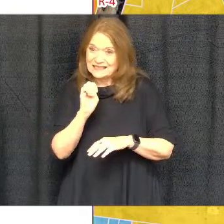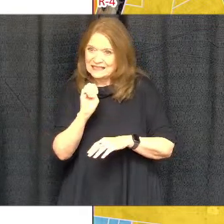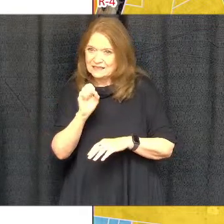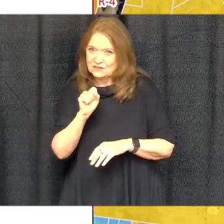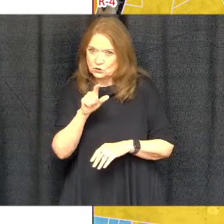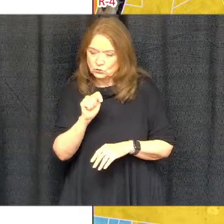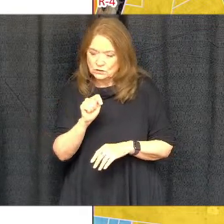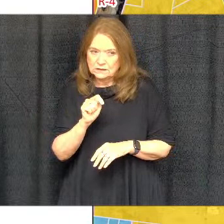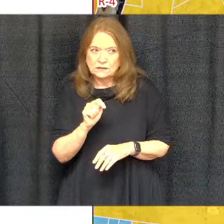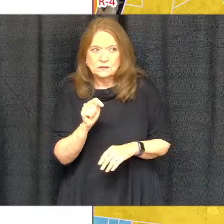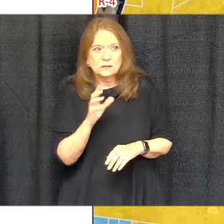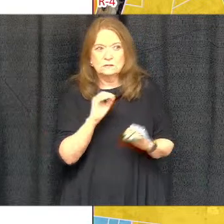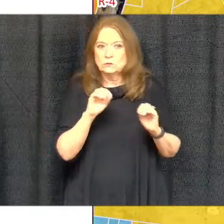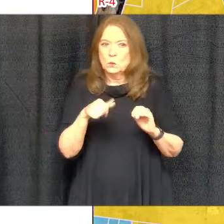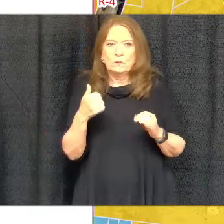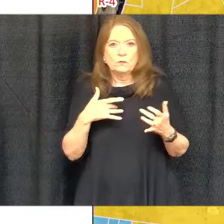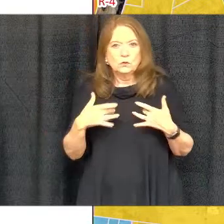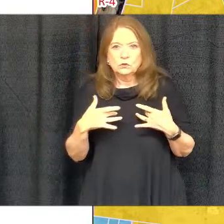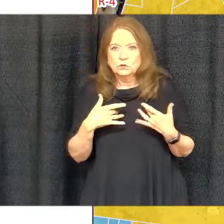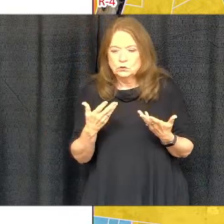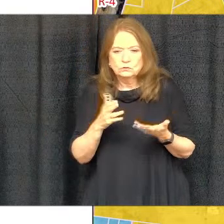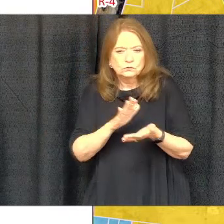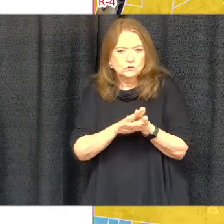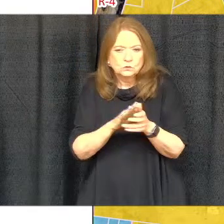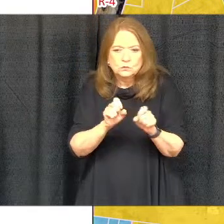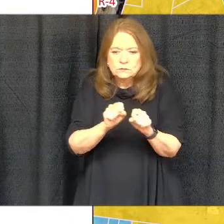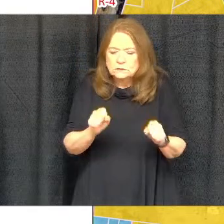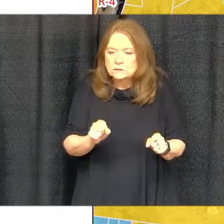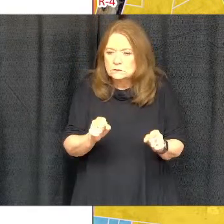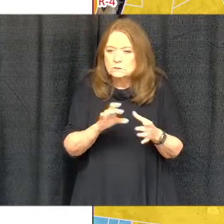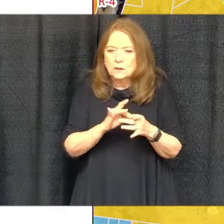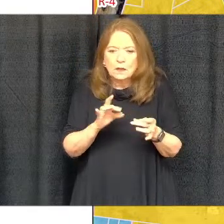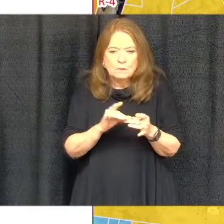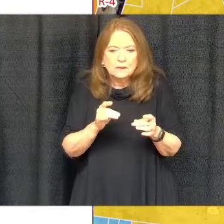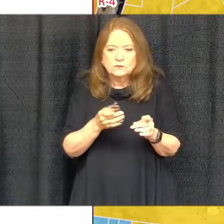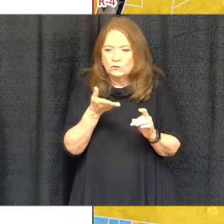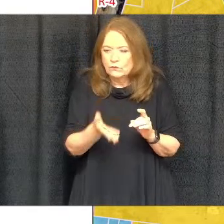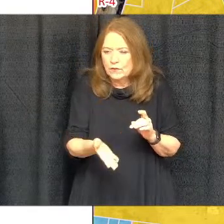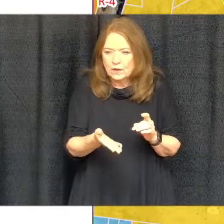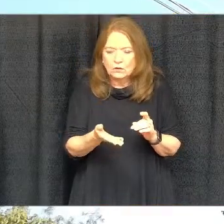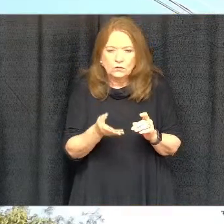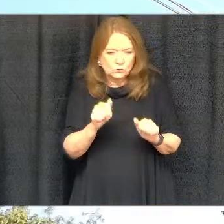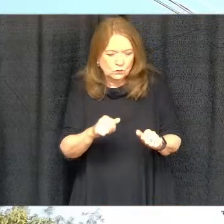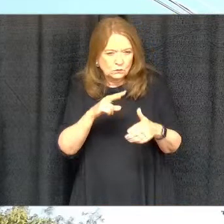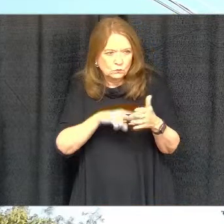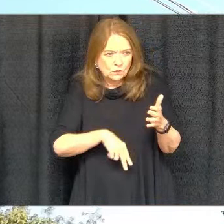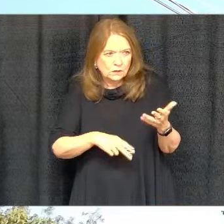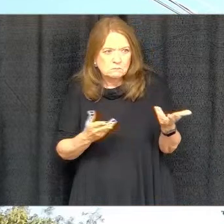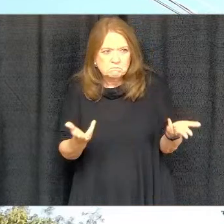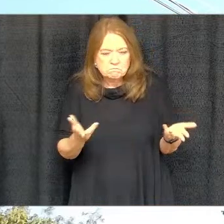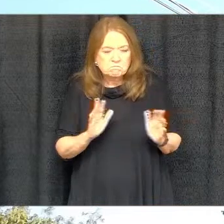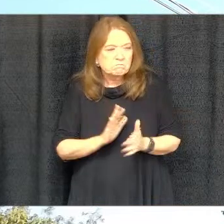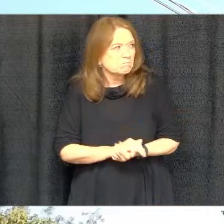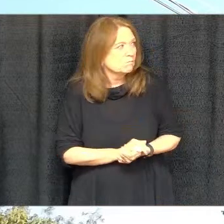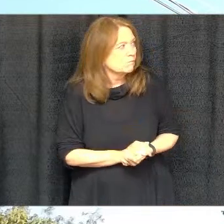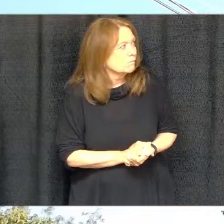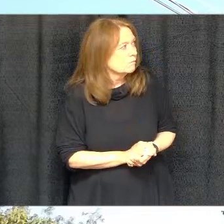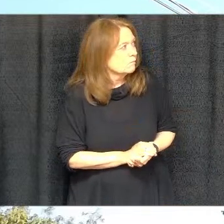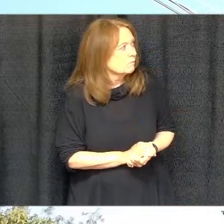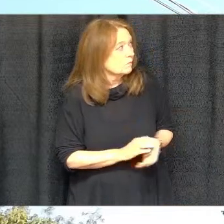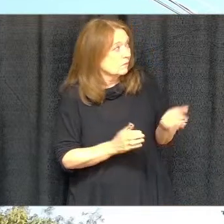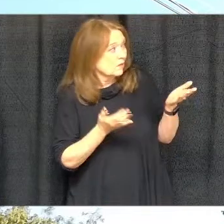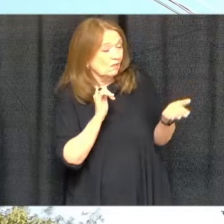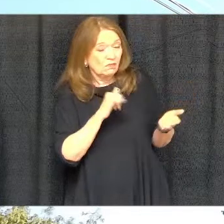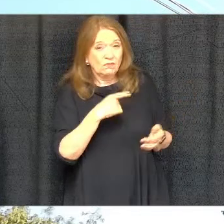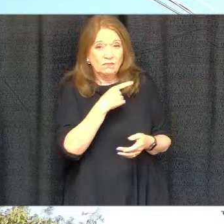And no other comments or concerns. You have the school system comments listed of their capacities. This